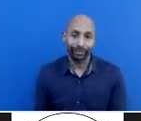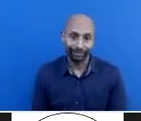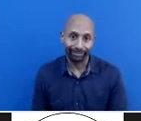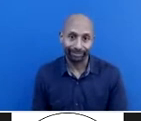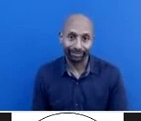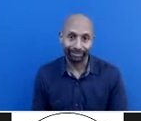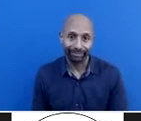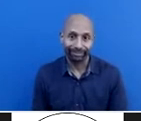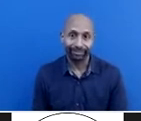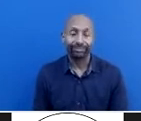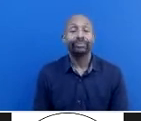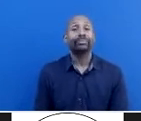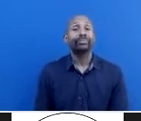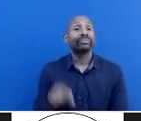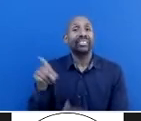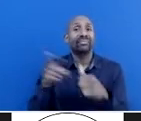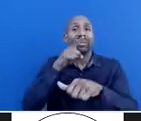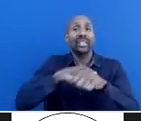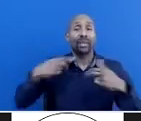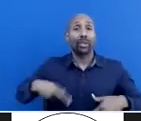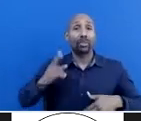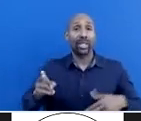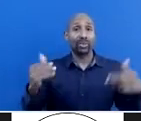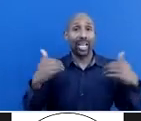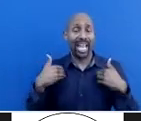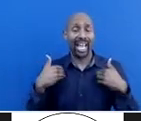that were held together by nothing other than the